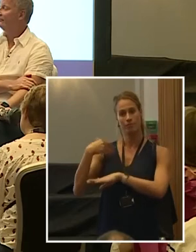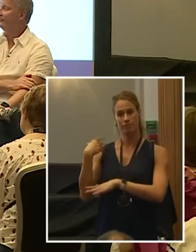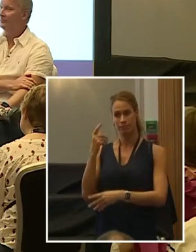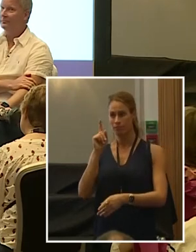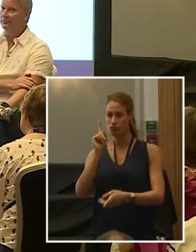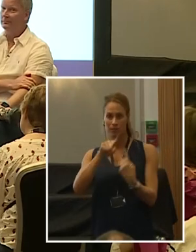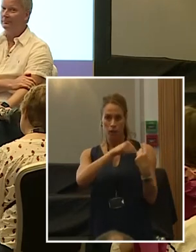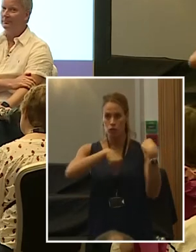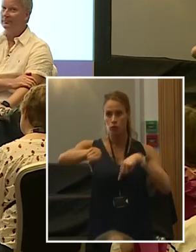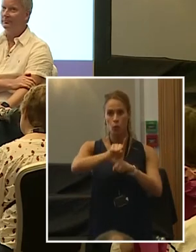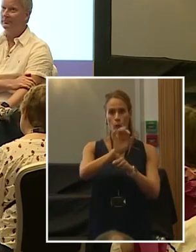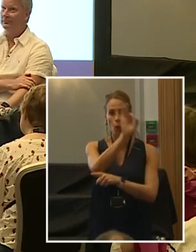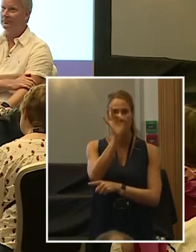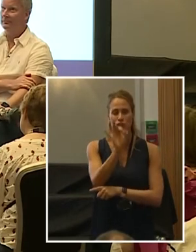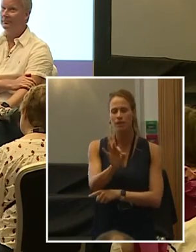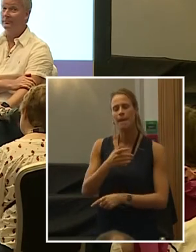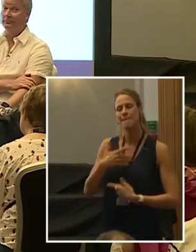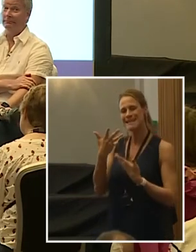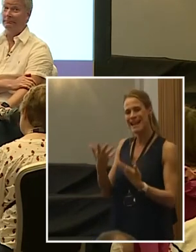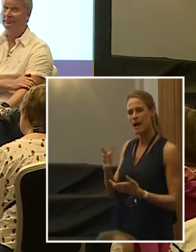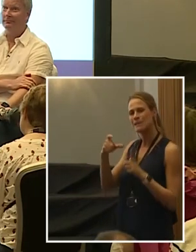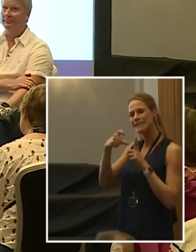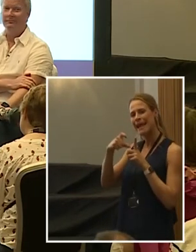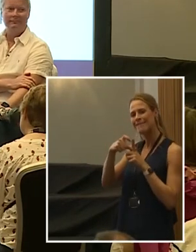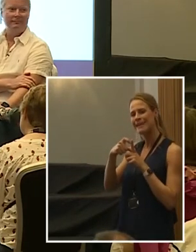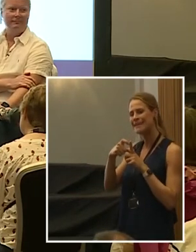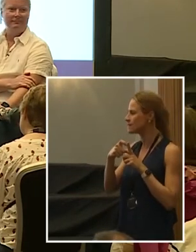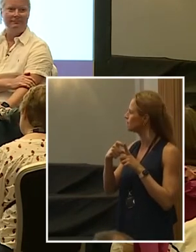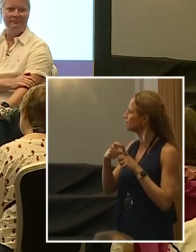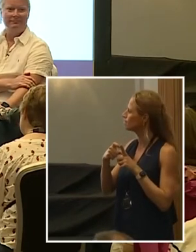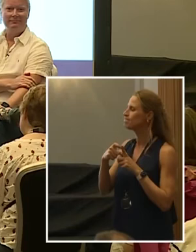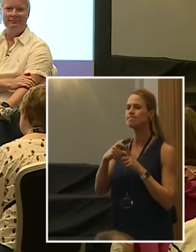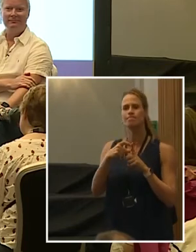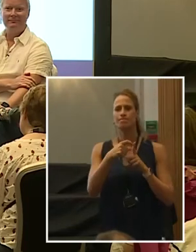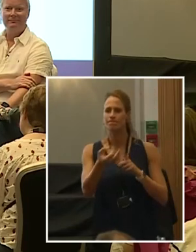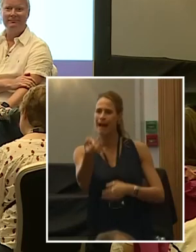questions specifically for David about his experiences?